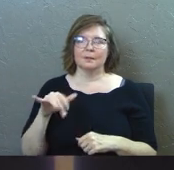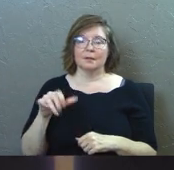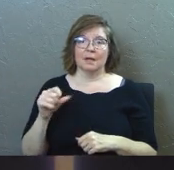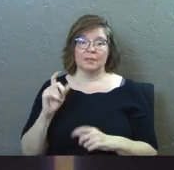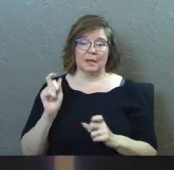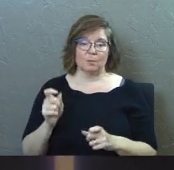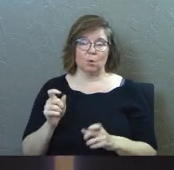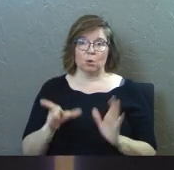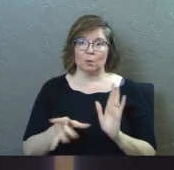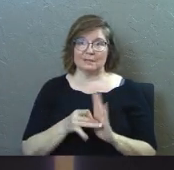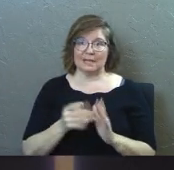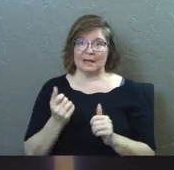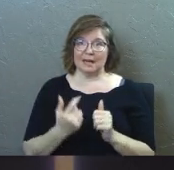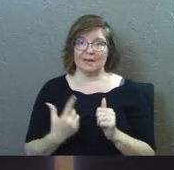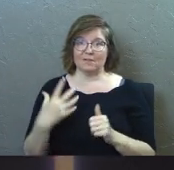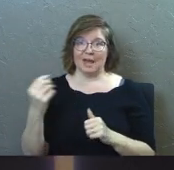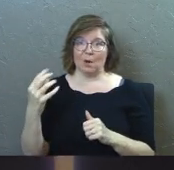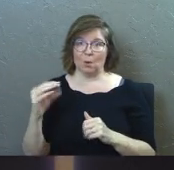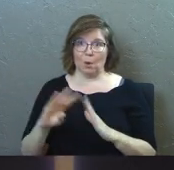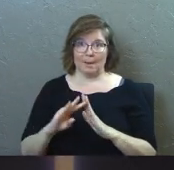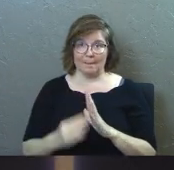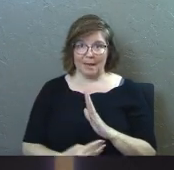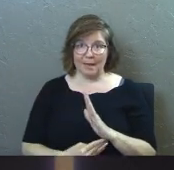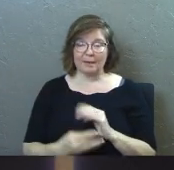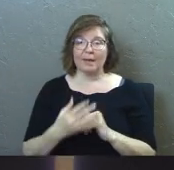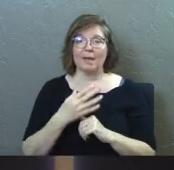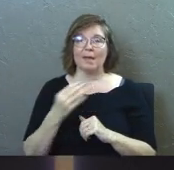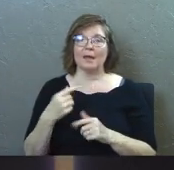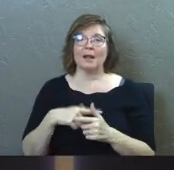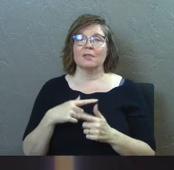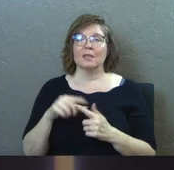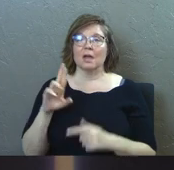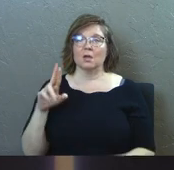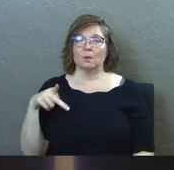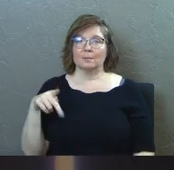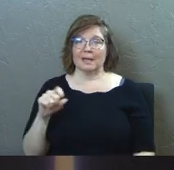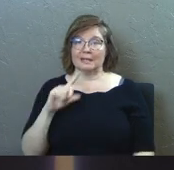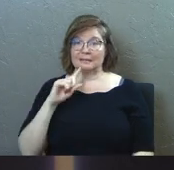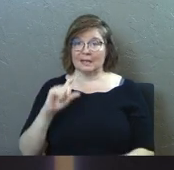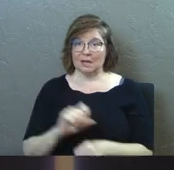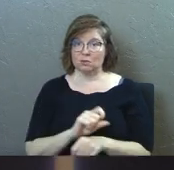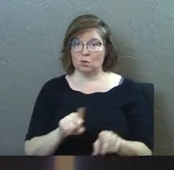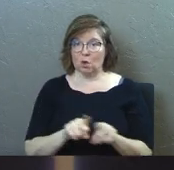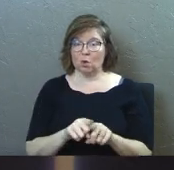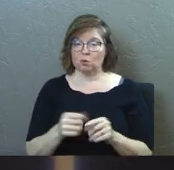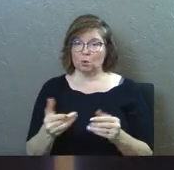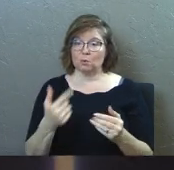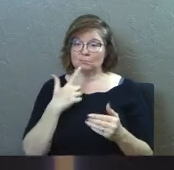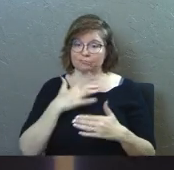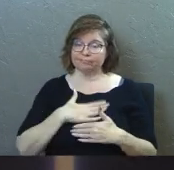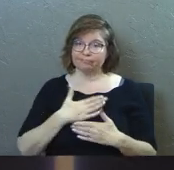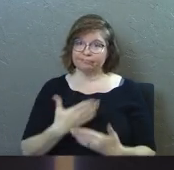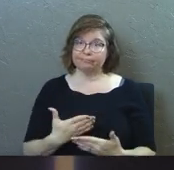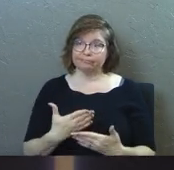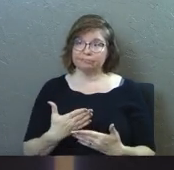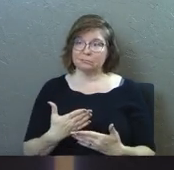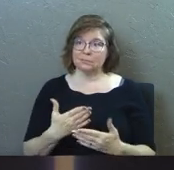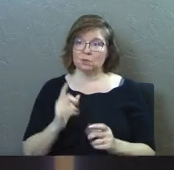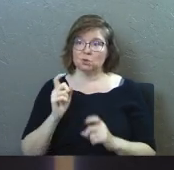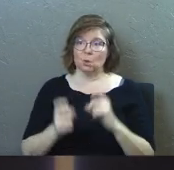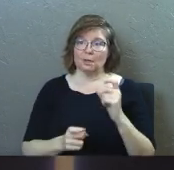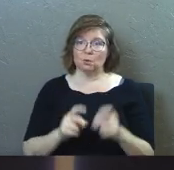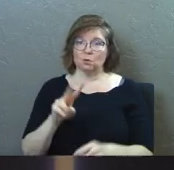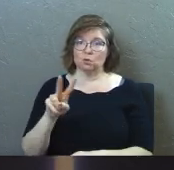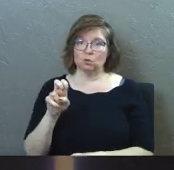Yeah, they're going to put those stickers on every outgoing bag. And then UPS actually also came forward, and